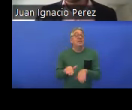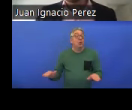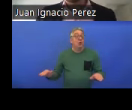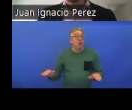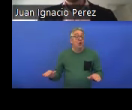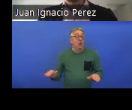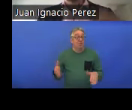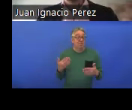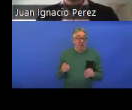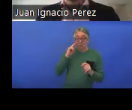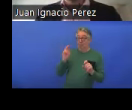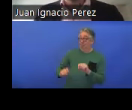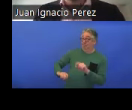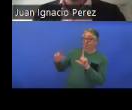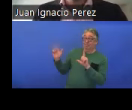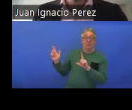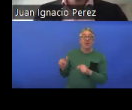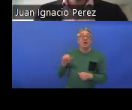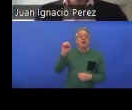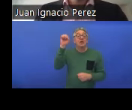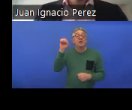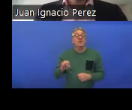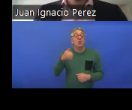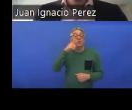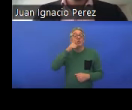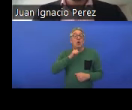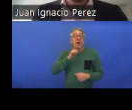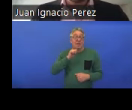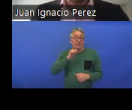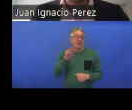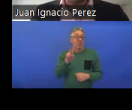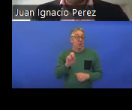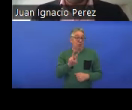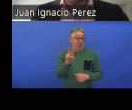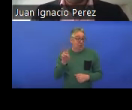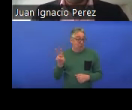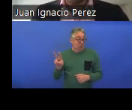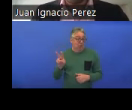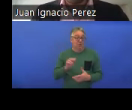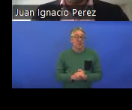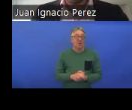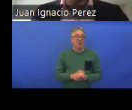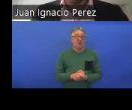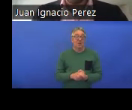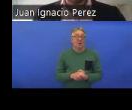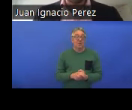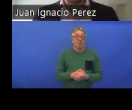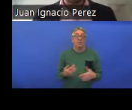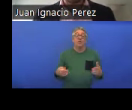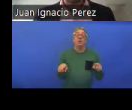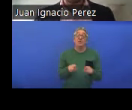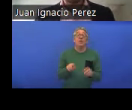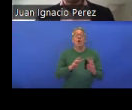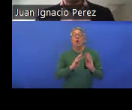on South Sudan from 2022. And the same for the Committee on